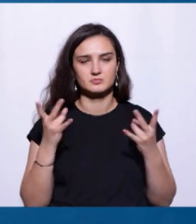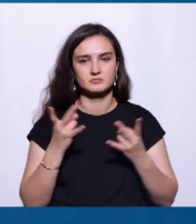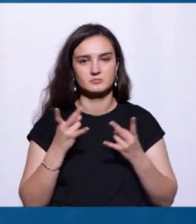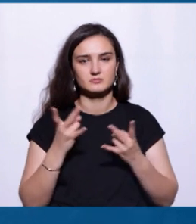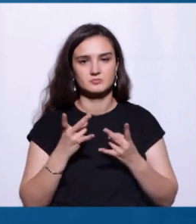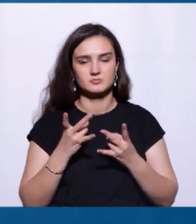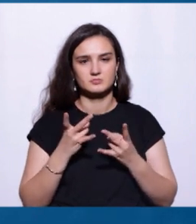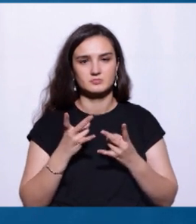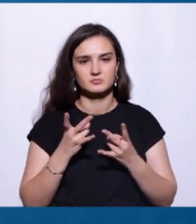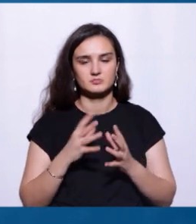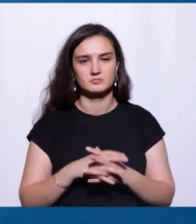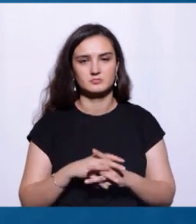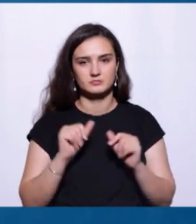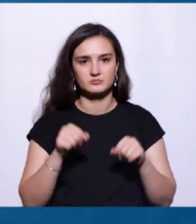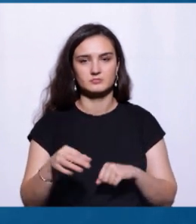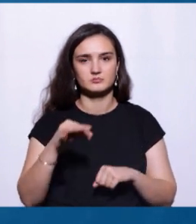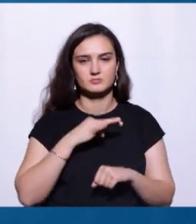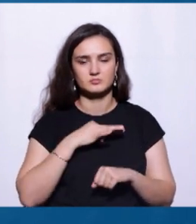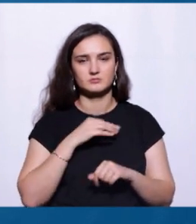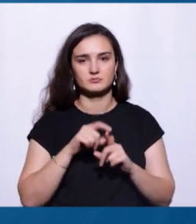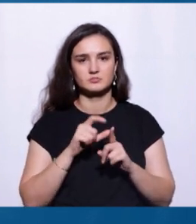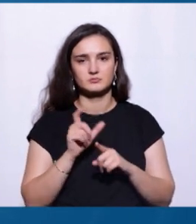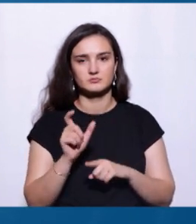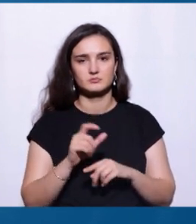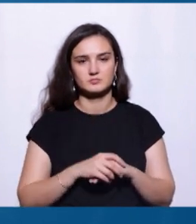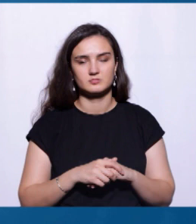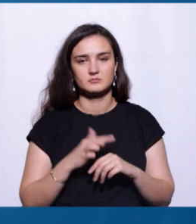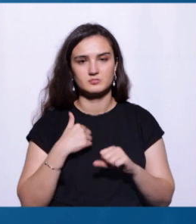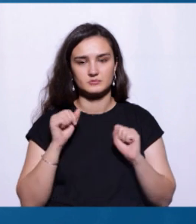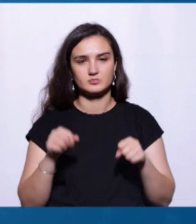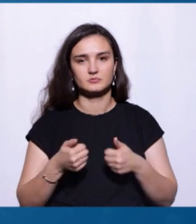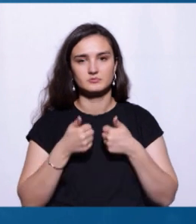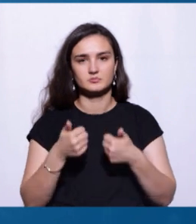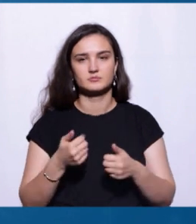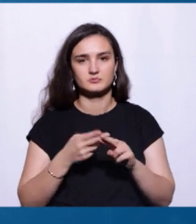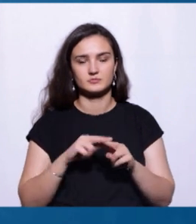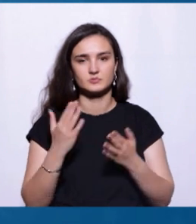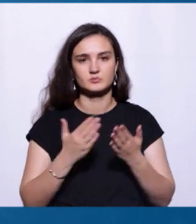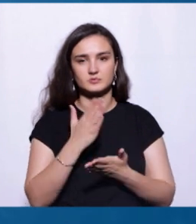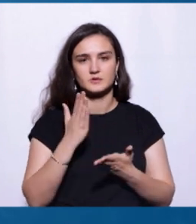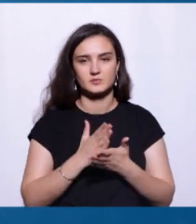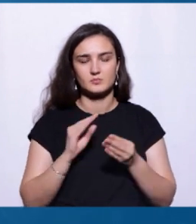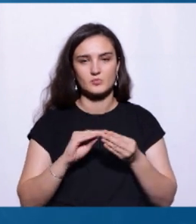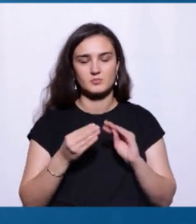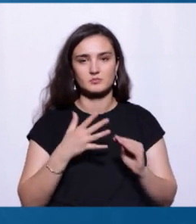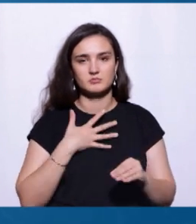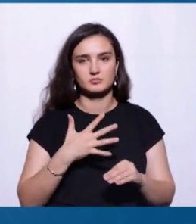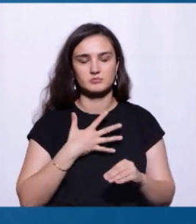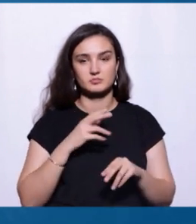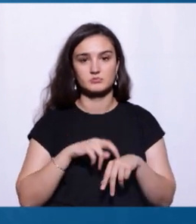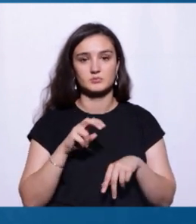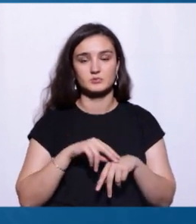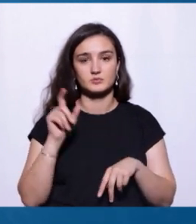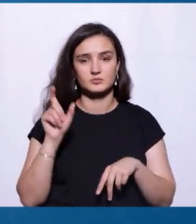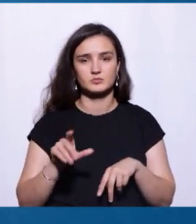an... Well, Mr. Carter, can you please help us with this one too? I can, Miss Sophie. If you're having trouble breathing, a